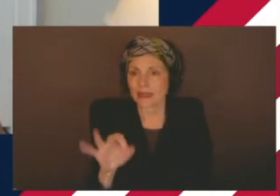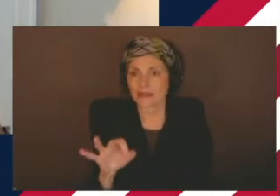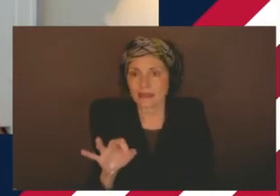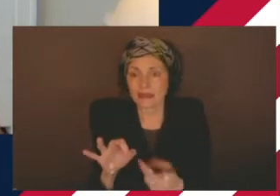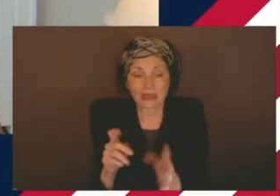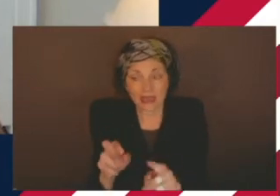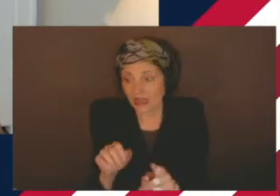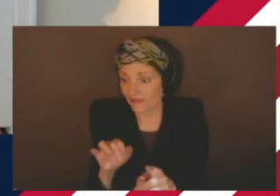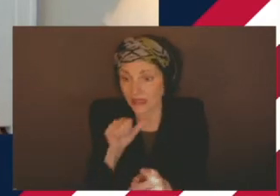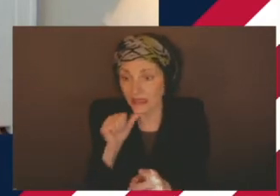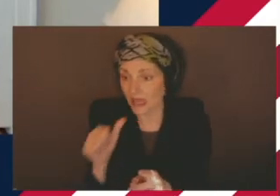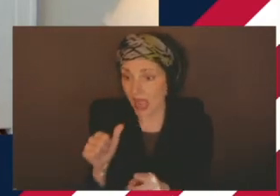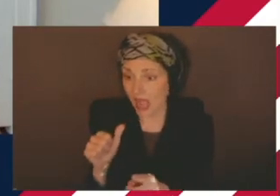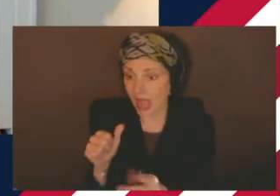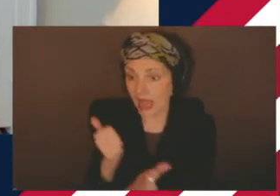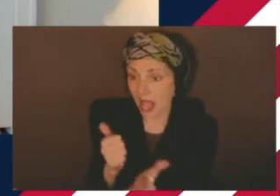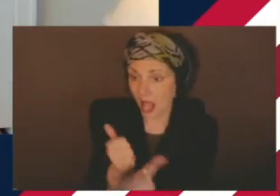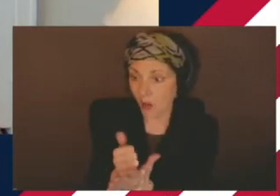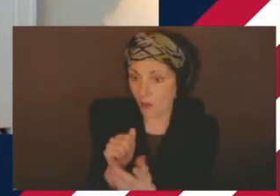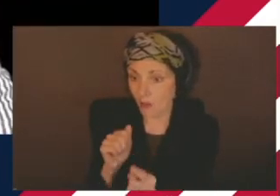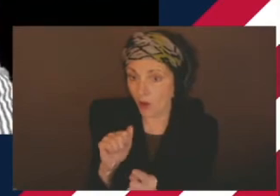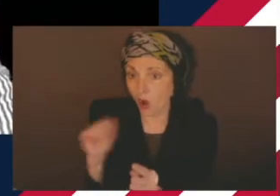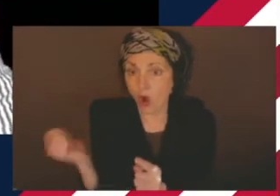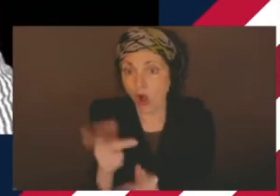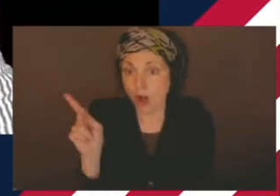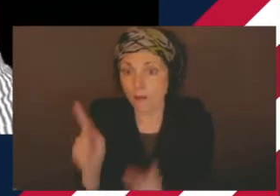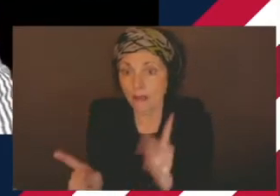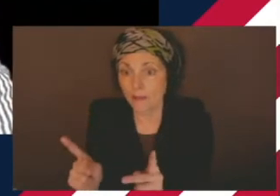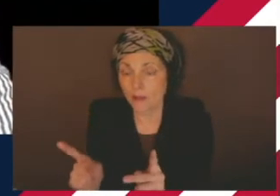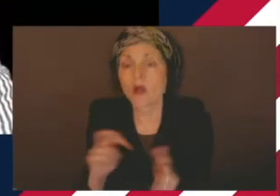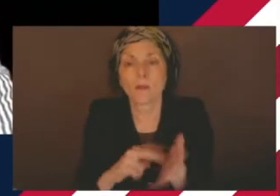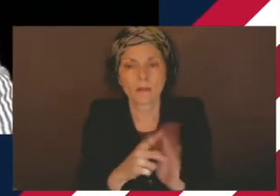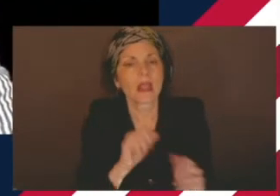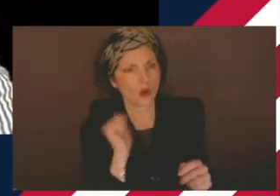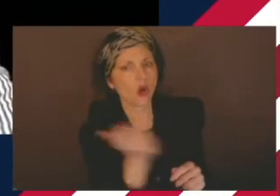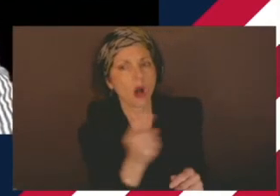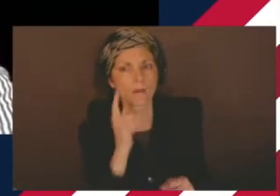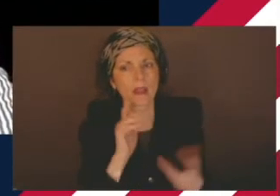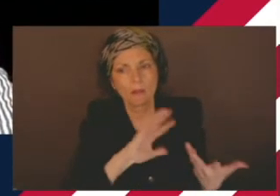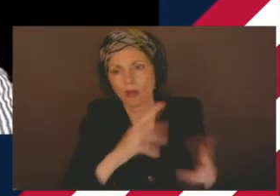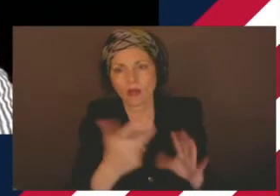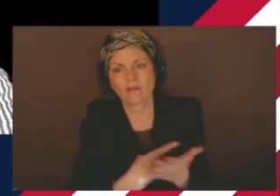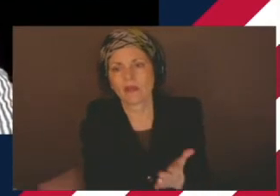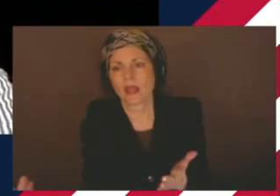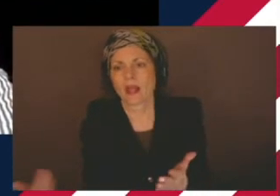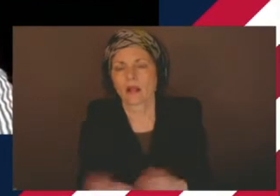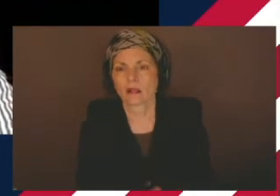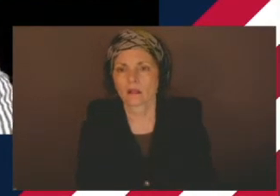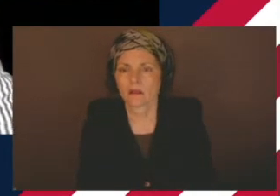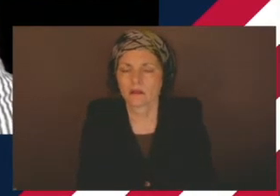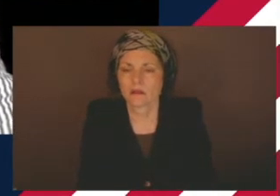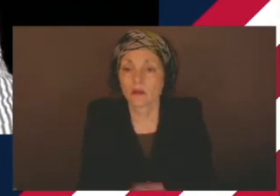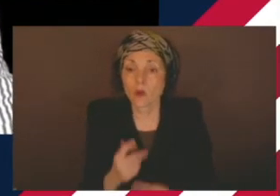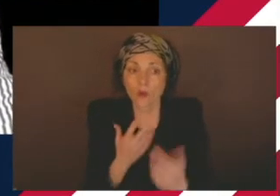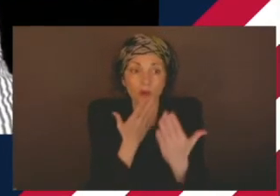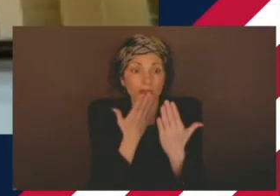all. Thank you. Thank you. Our first question is from Congresswoman